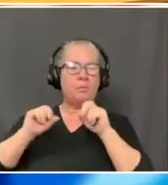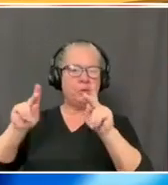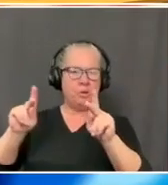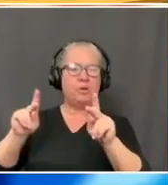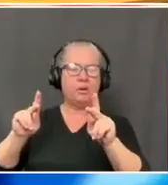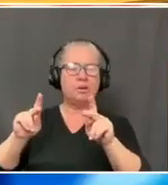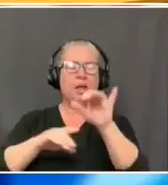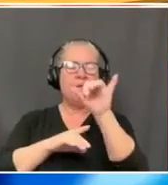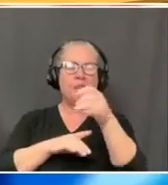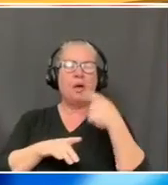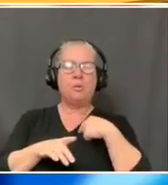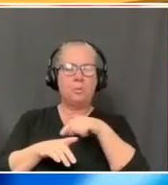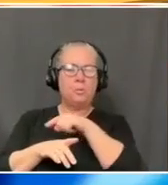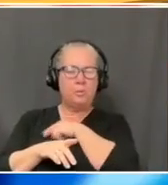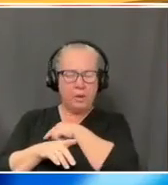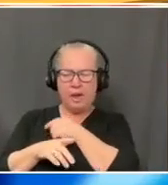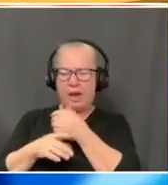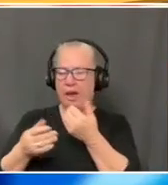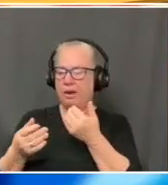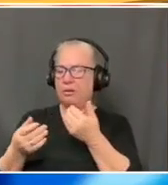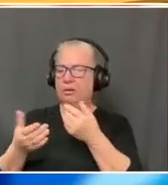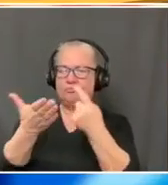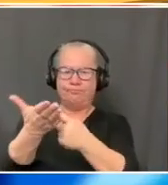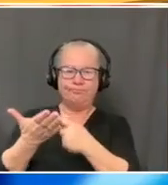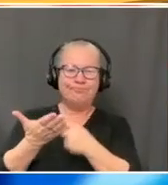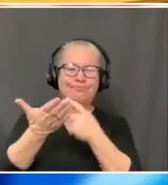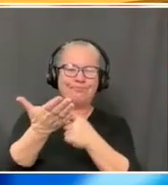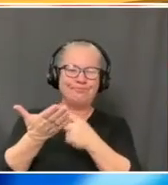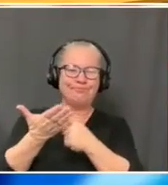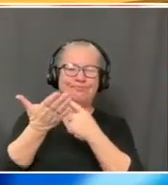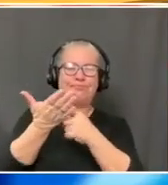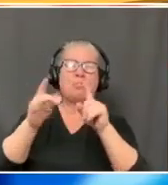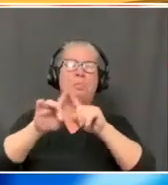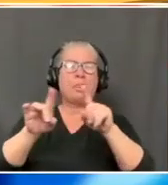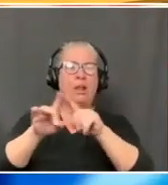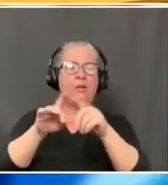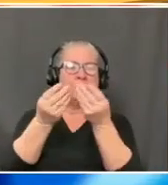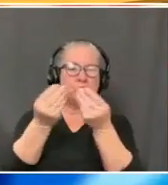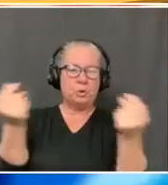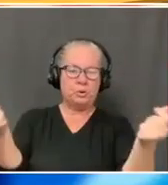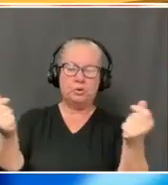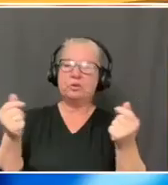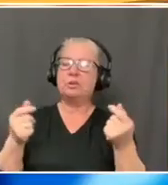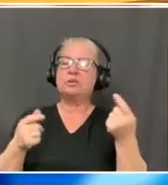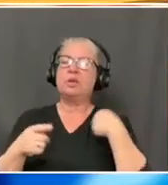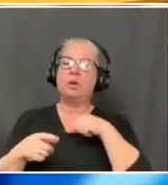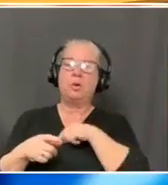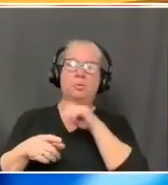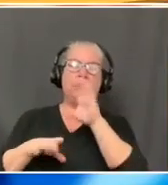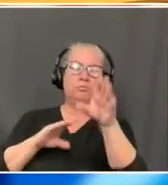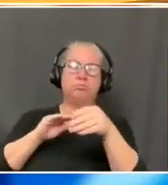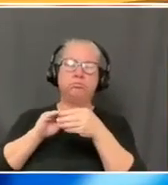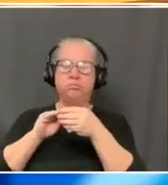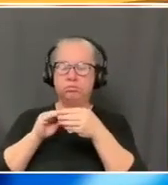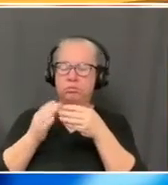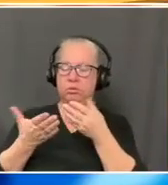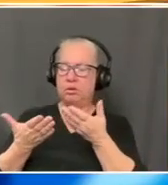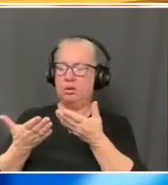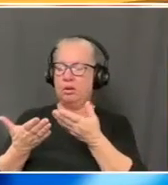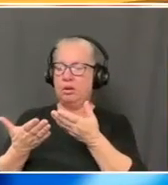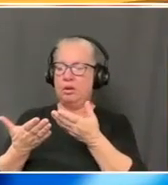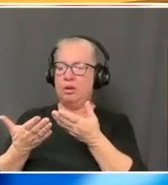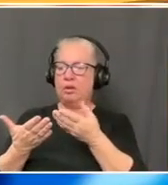legislate solutions that would actually help us generate additional dollars to offset the impact of increased mod to